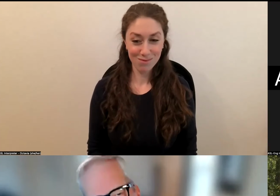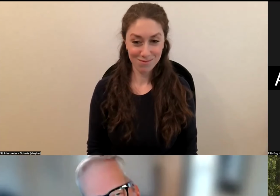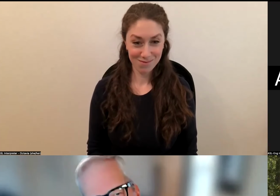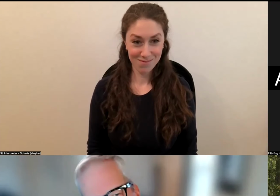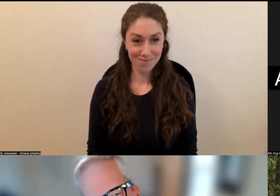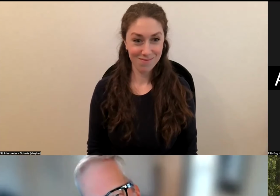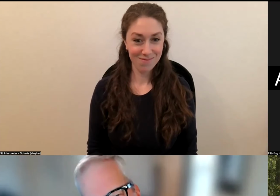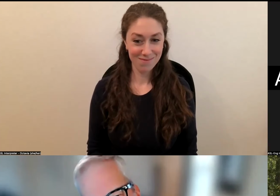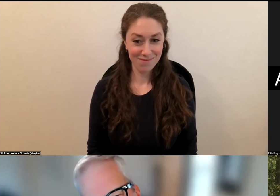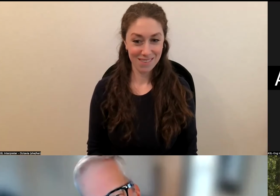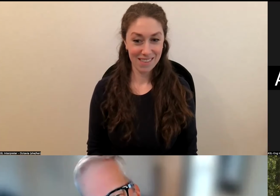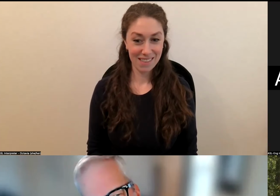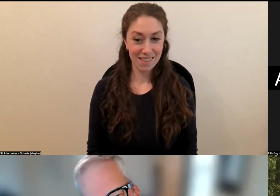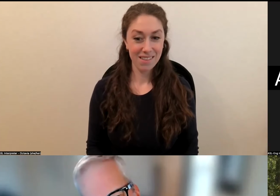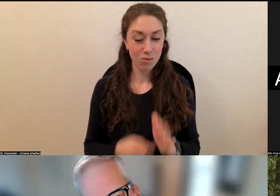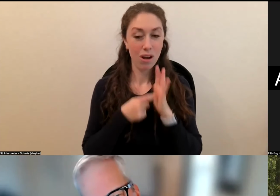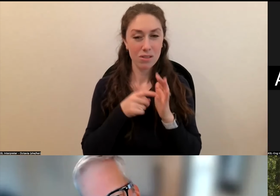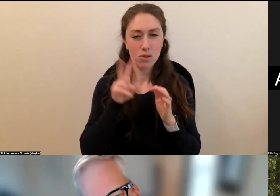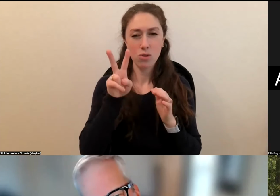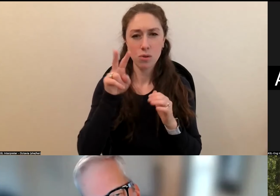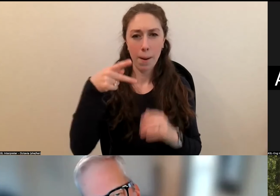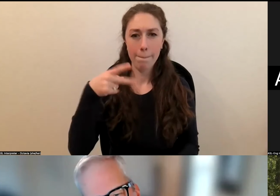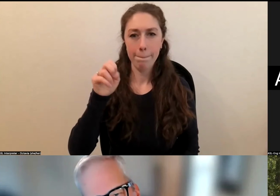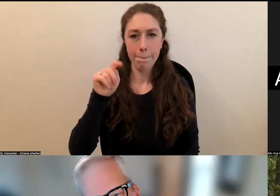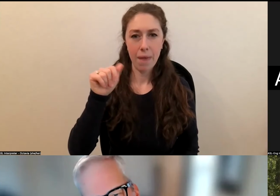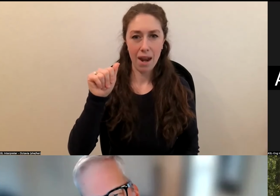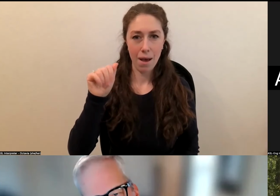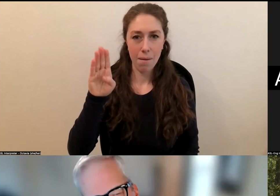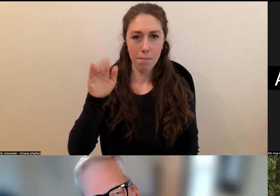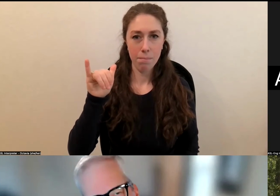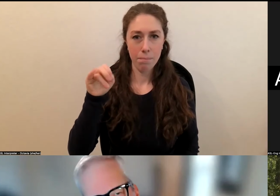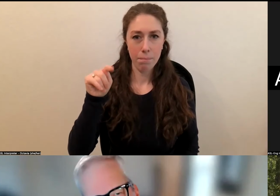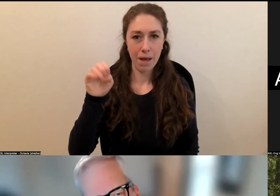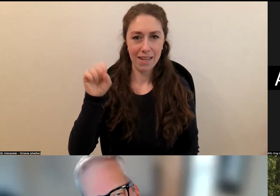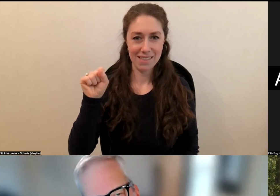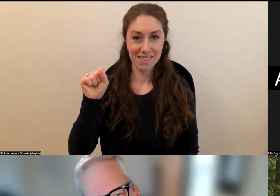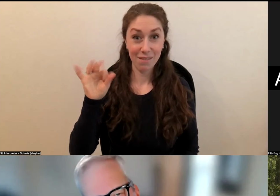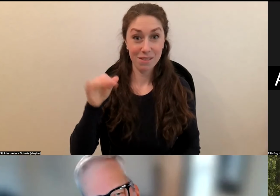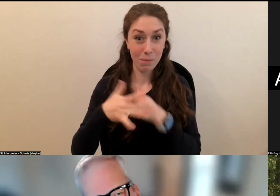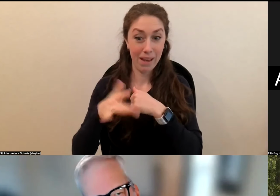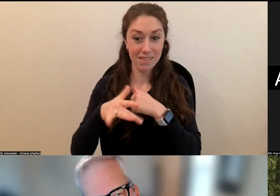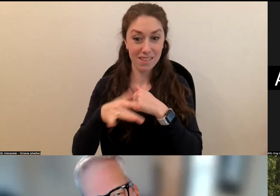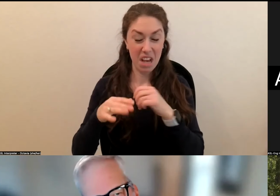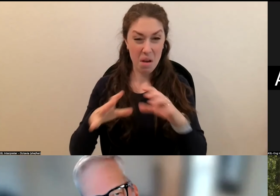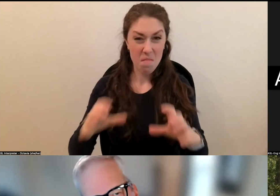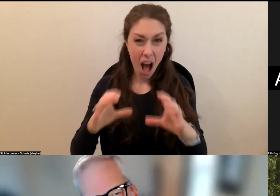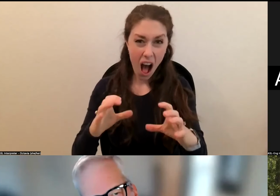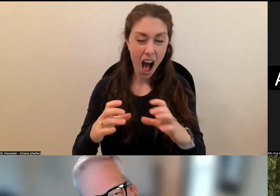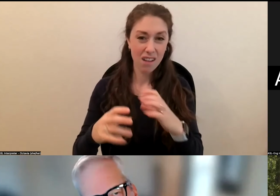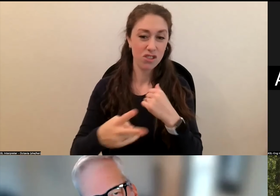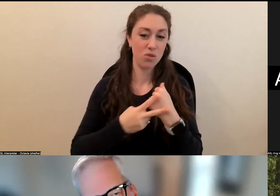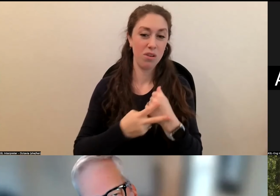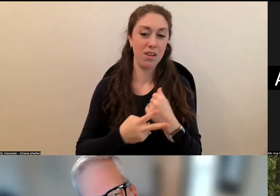it takes up about 2 petabytes of disk space. And that's 100 of the largest hard drives that you can buy these days.